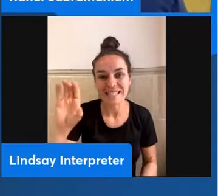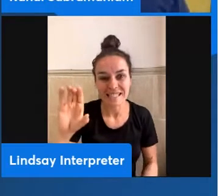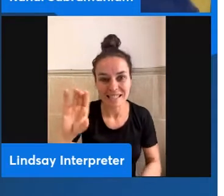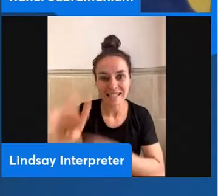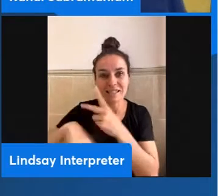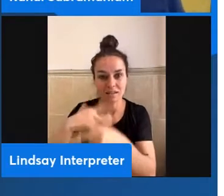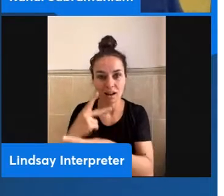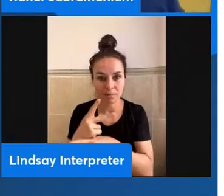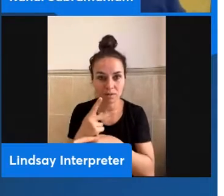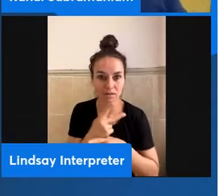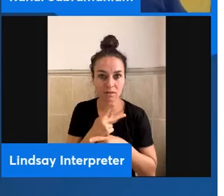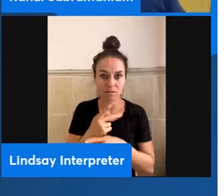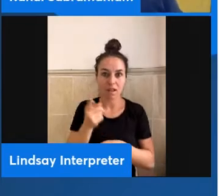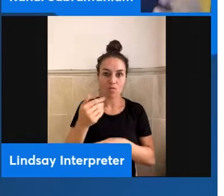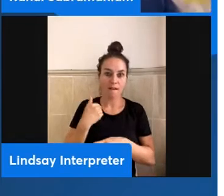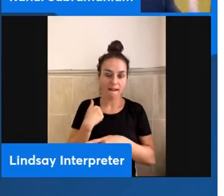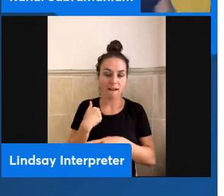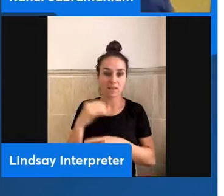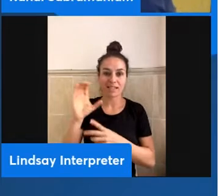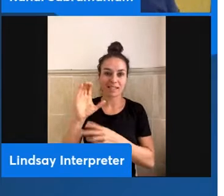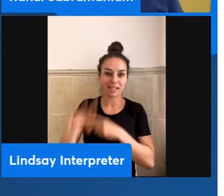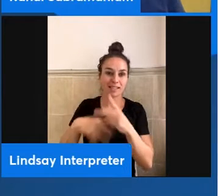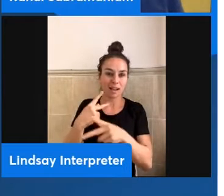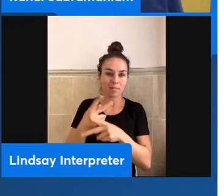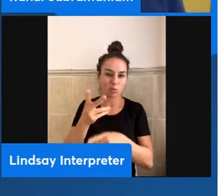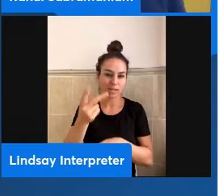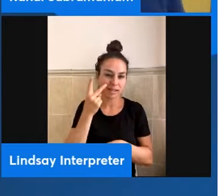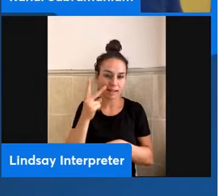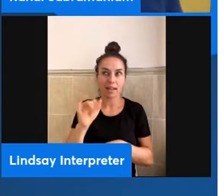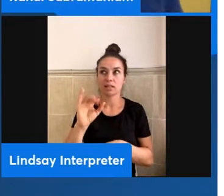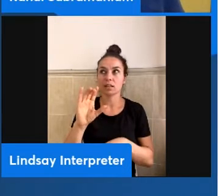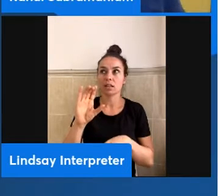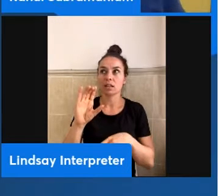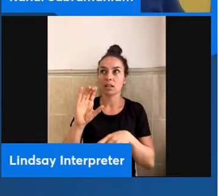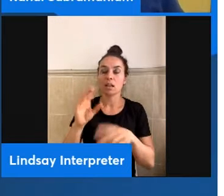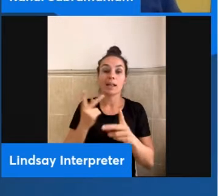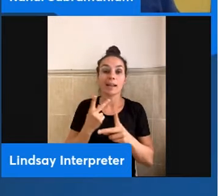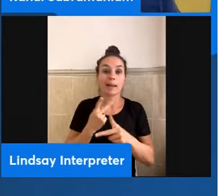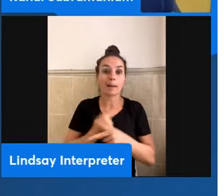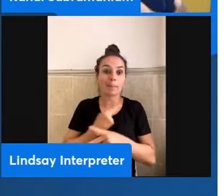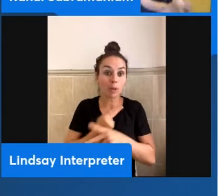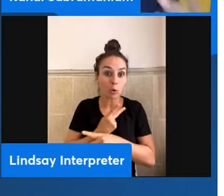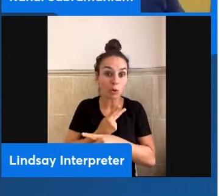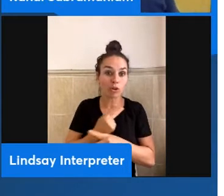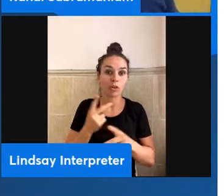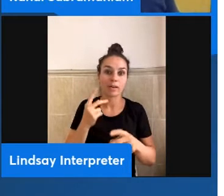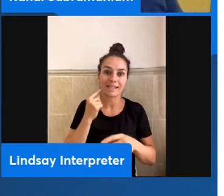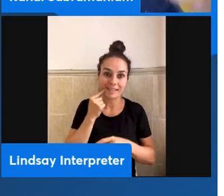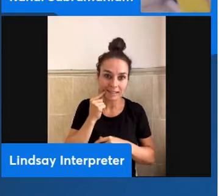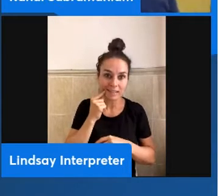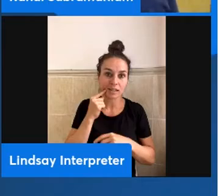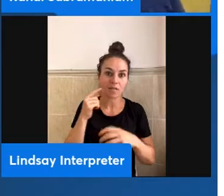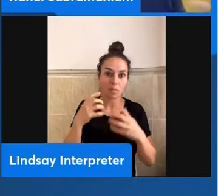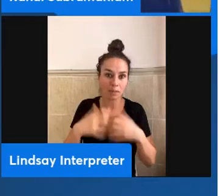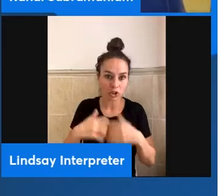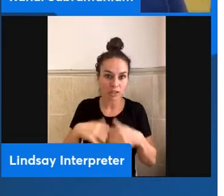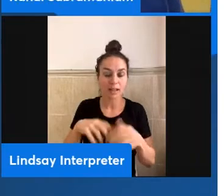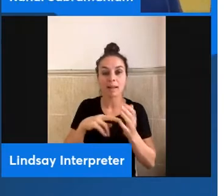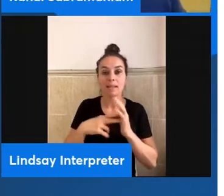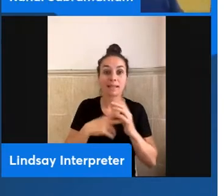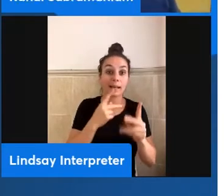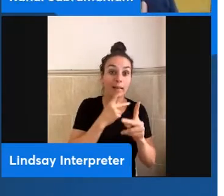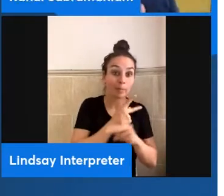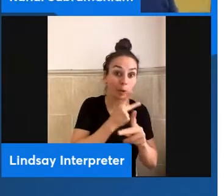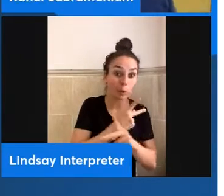have on AWS. The C types are your compute intensive machines where the ratio of compute to memory